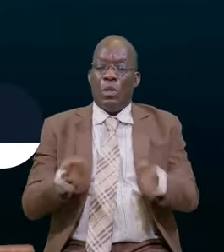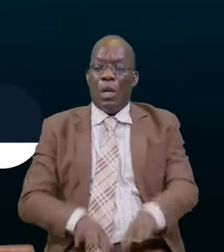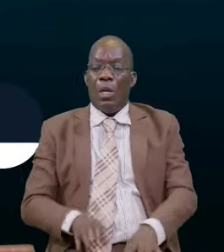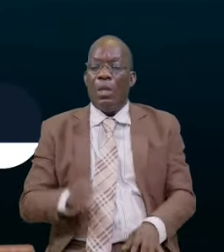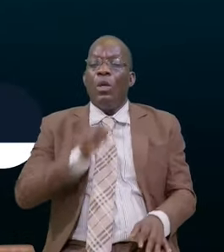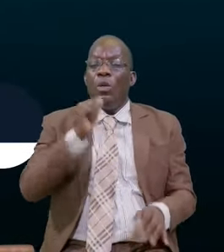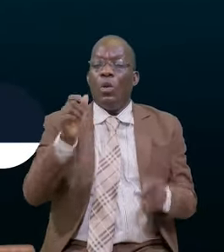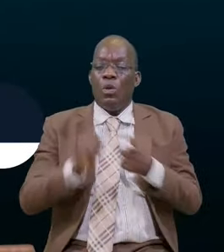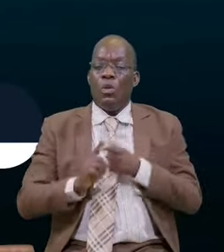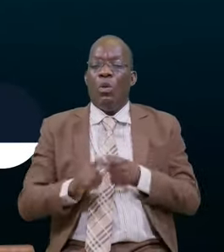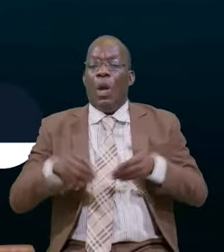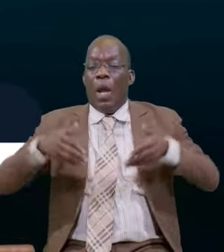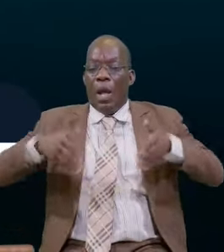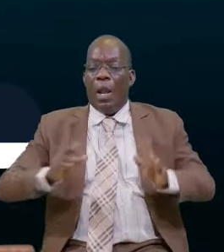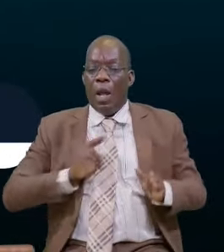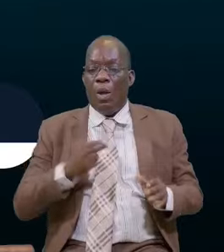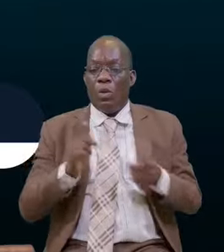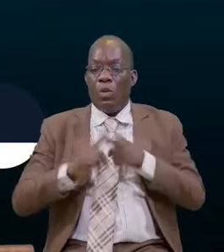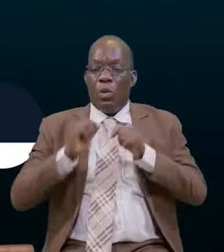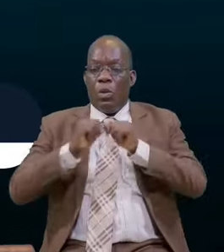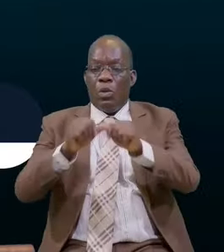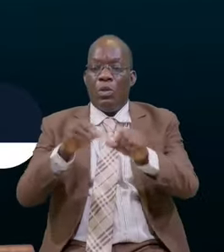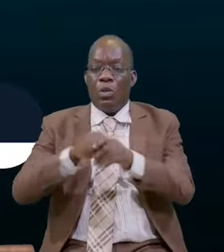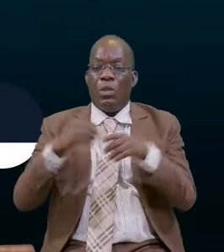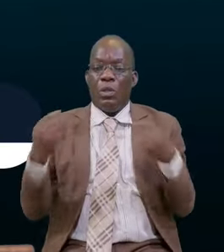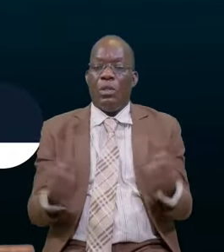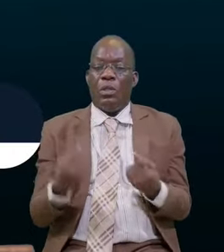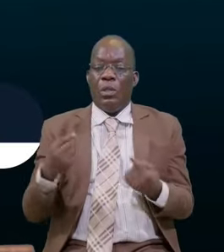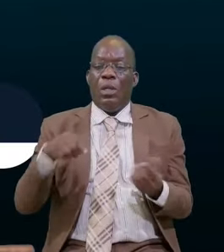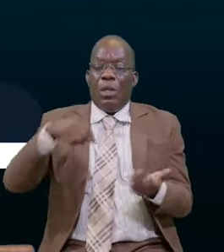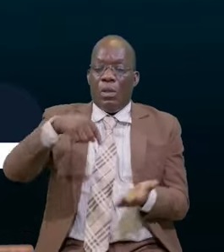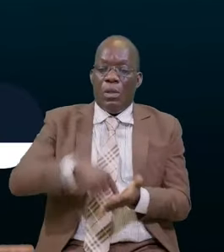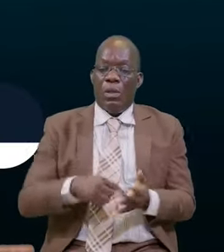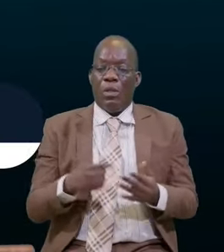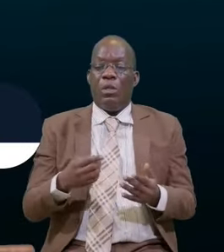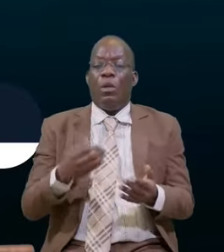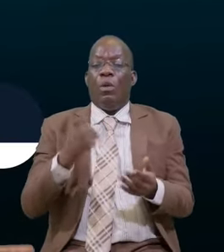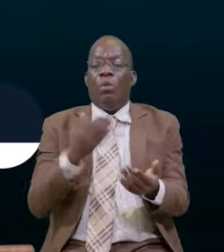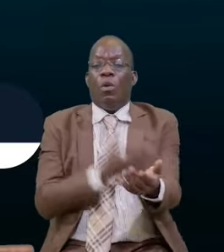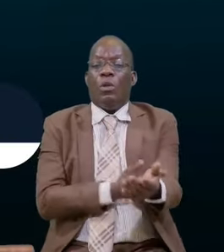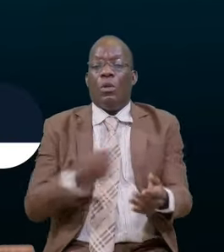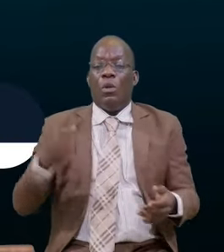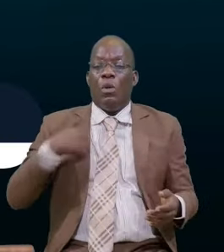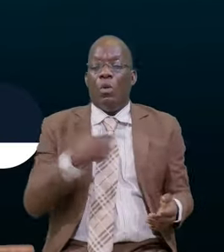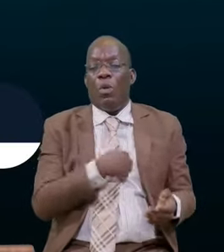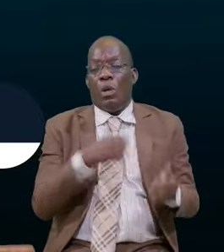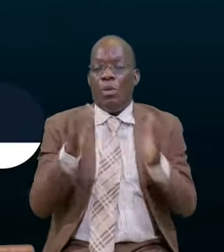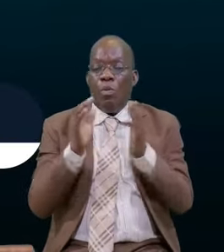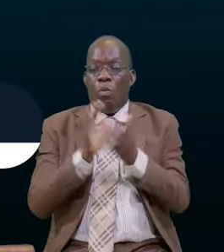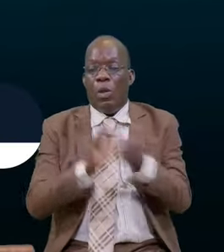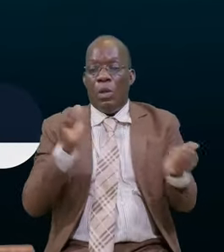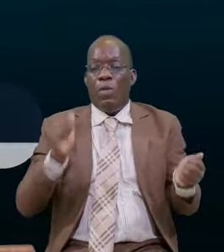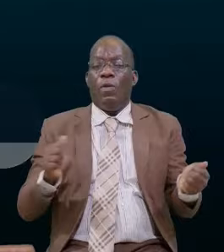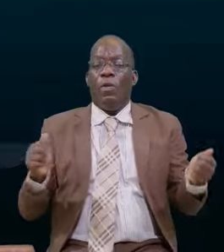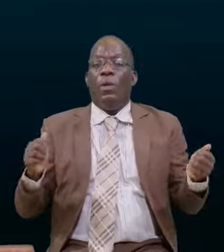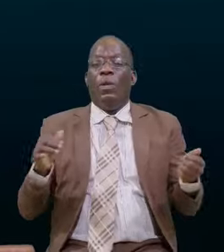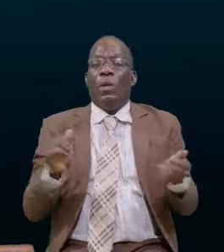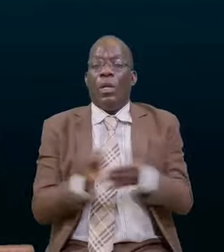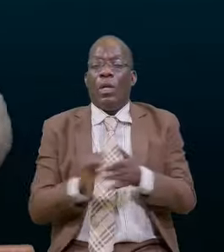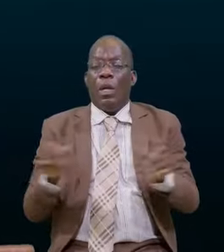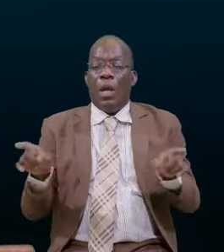our sin and so this morning we believe that as the Lord enables